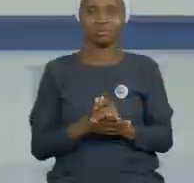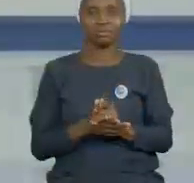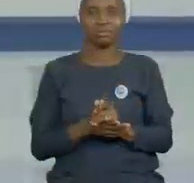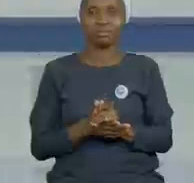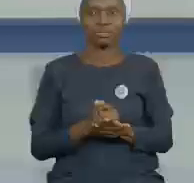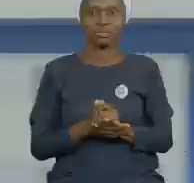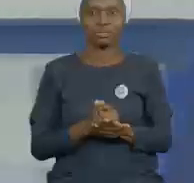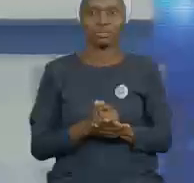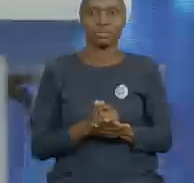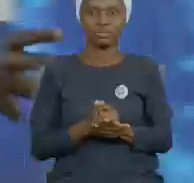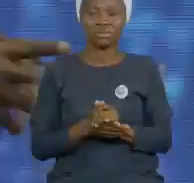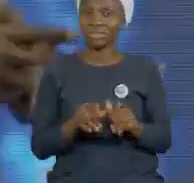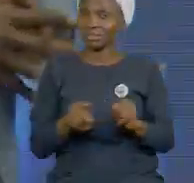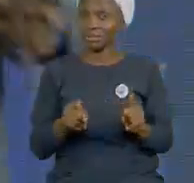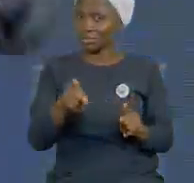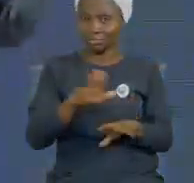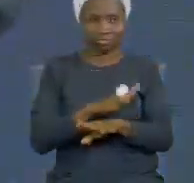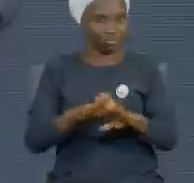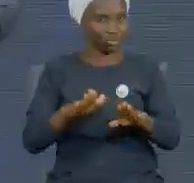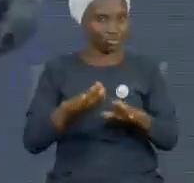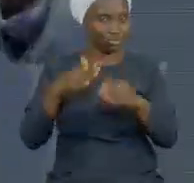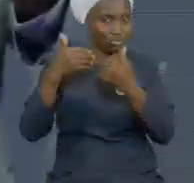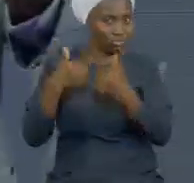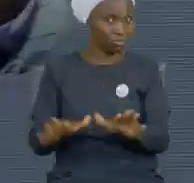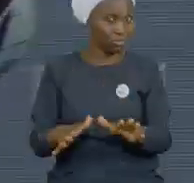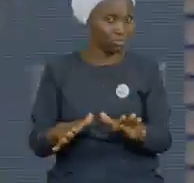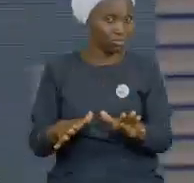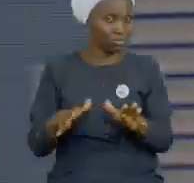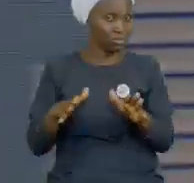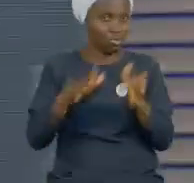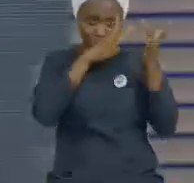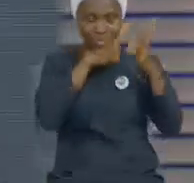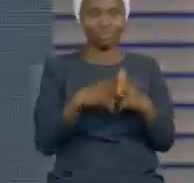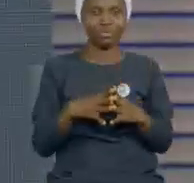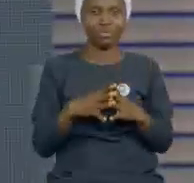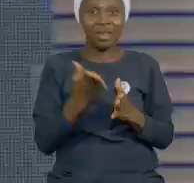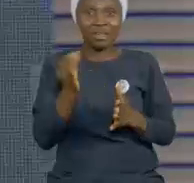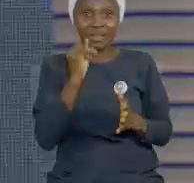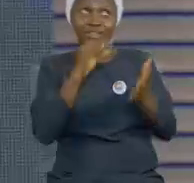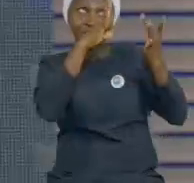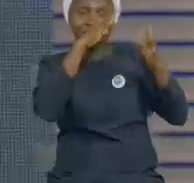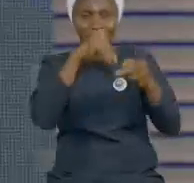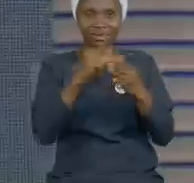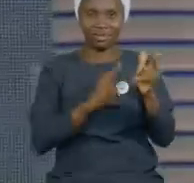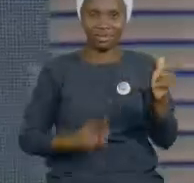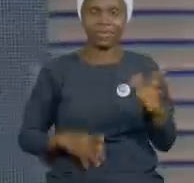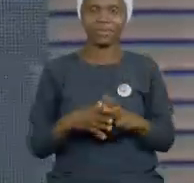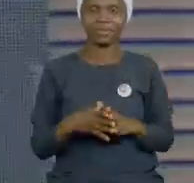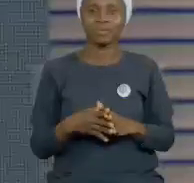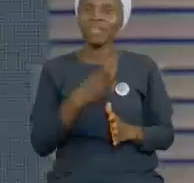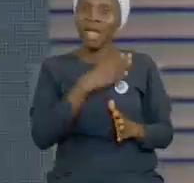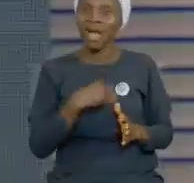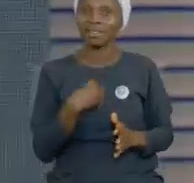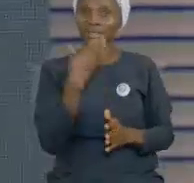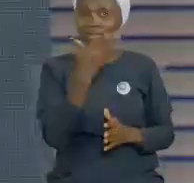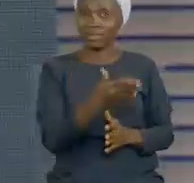But don't lose hope. There is hope in the Lord. And there is peace